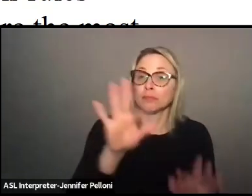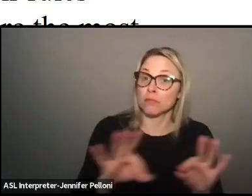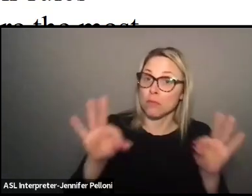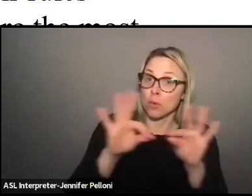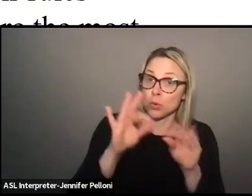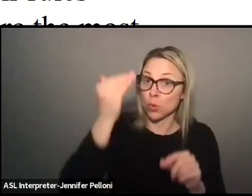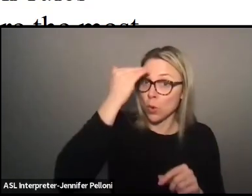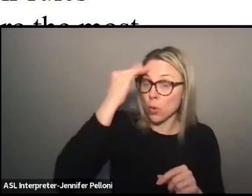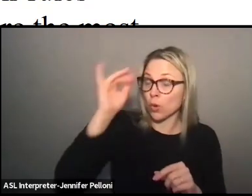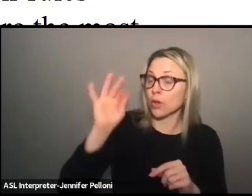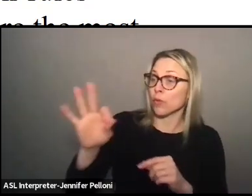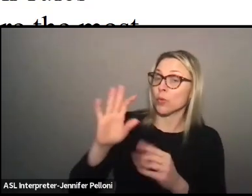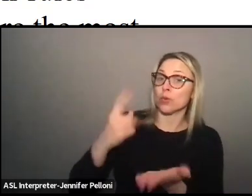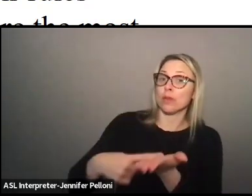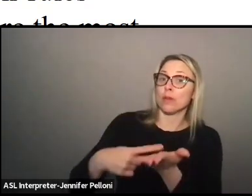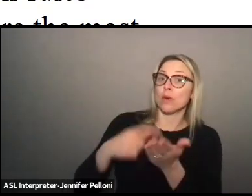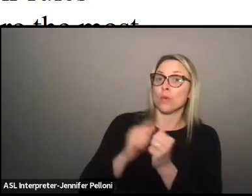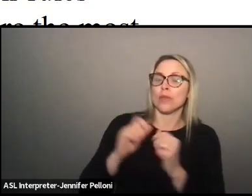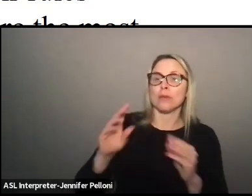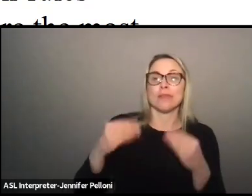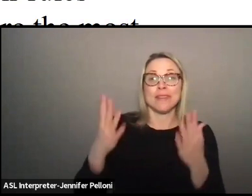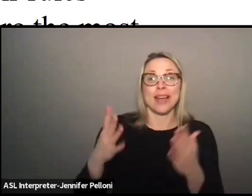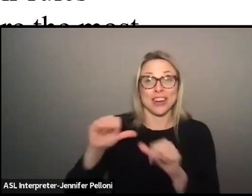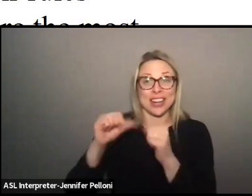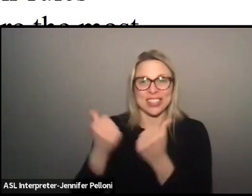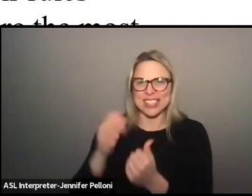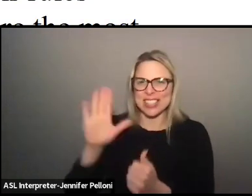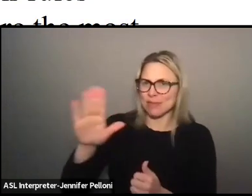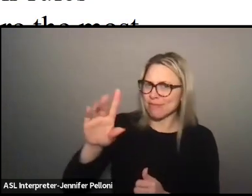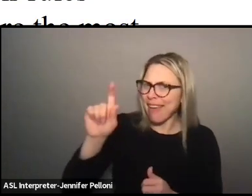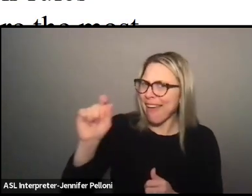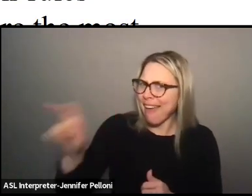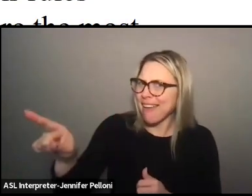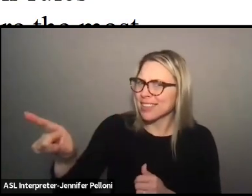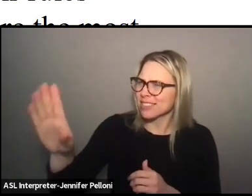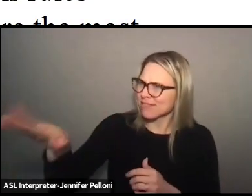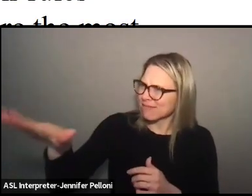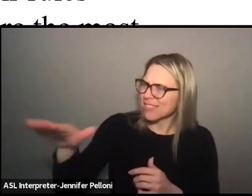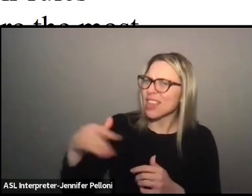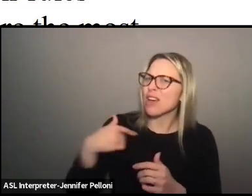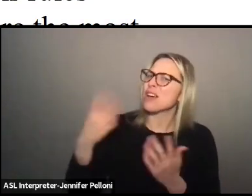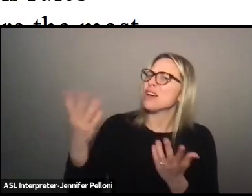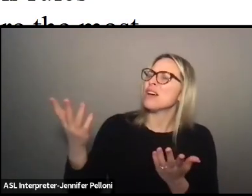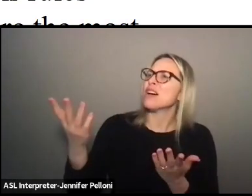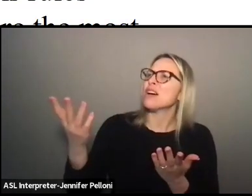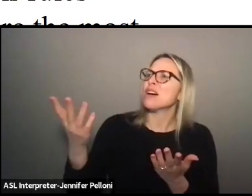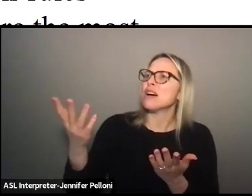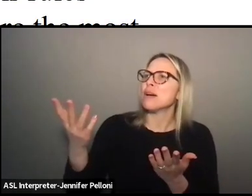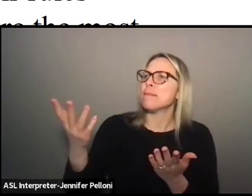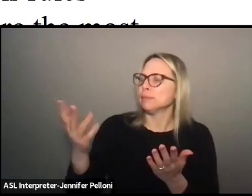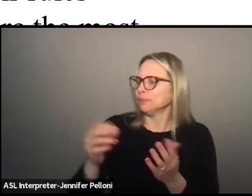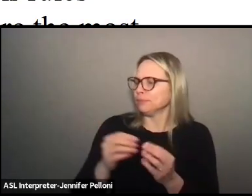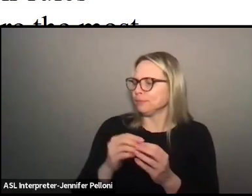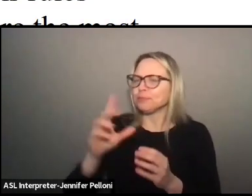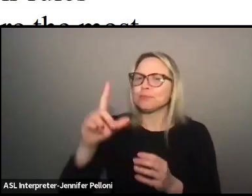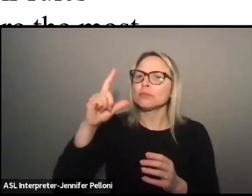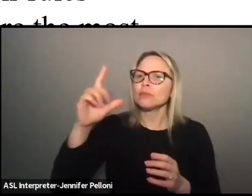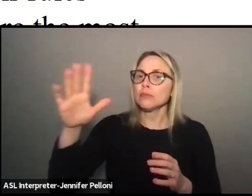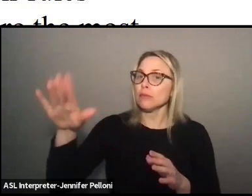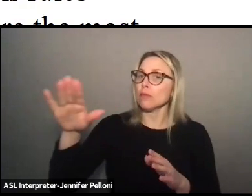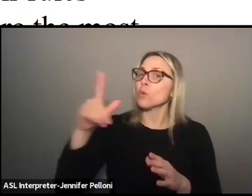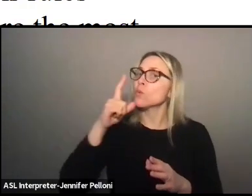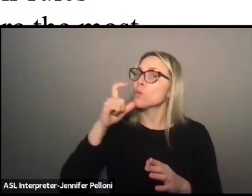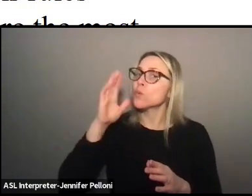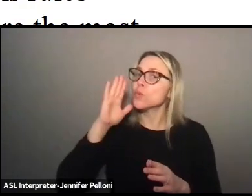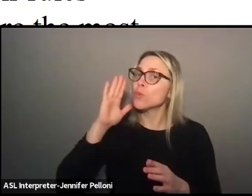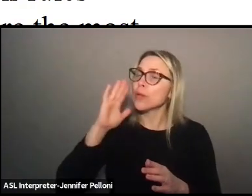to a provider agency, that you ask that question. You ask the question, who's going to pay